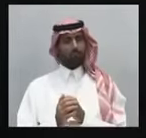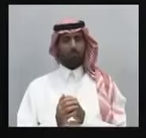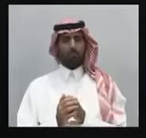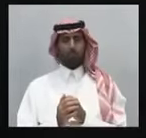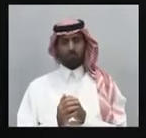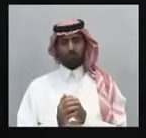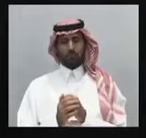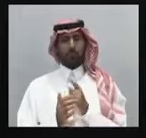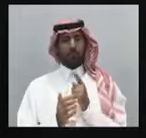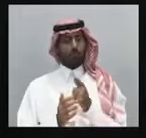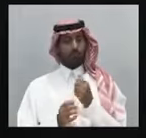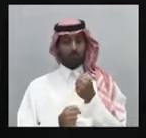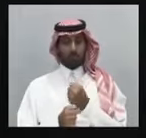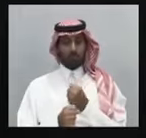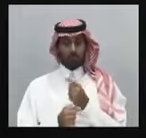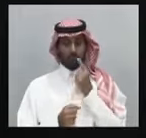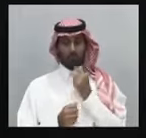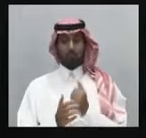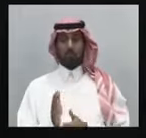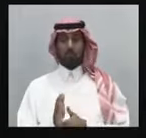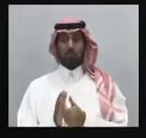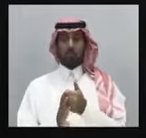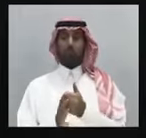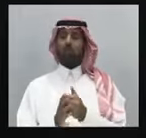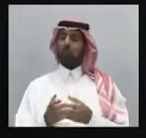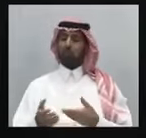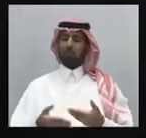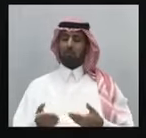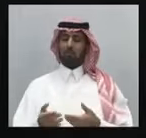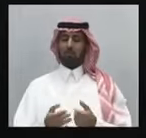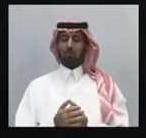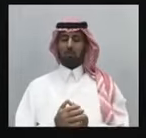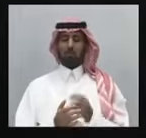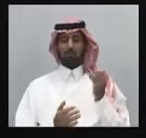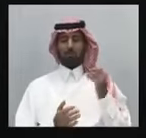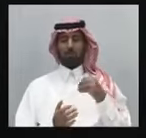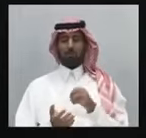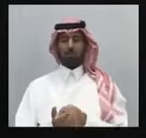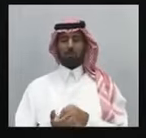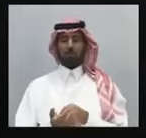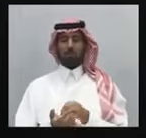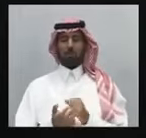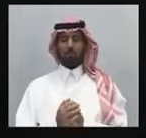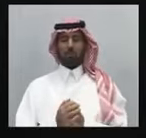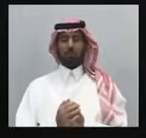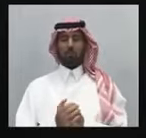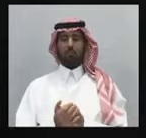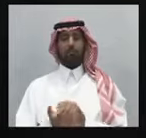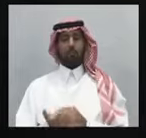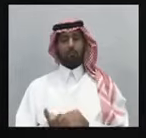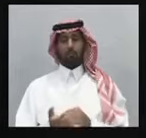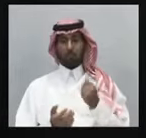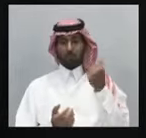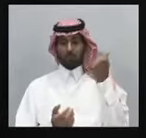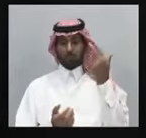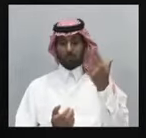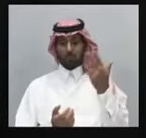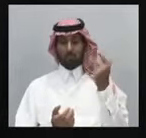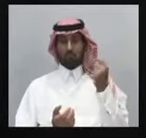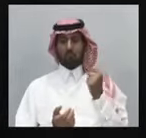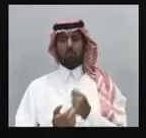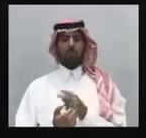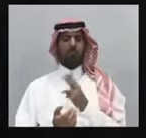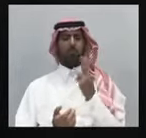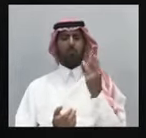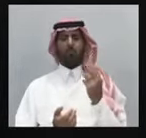hot. You have to be able to deal with that weather. Which one is it? It is the third one, and it was one of